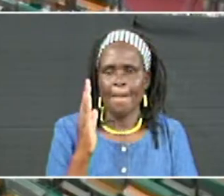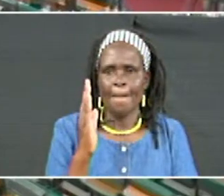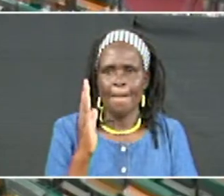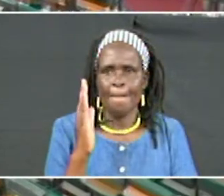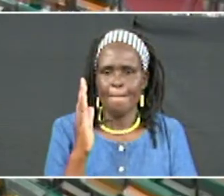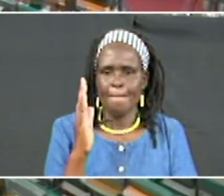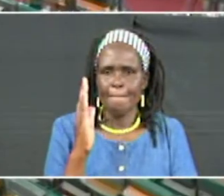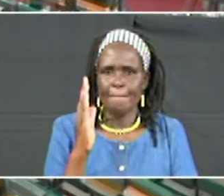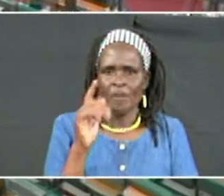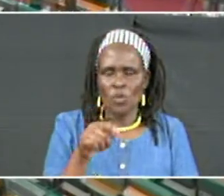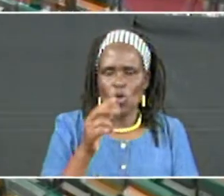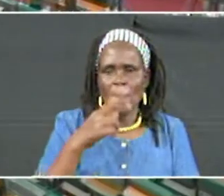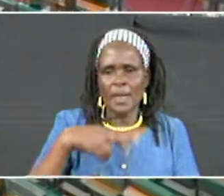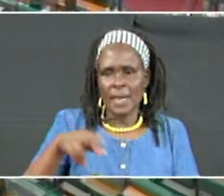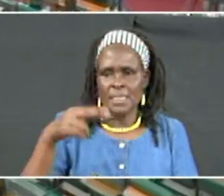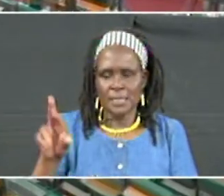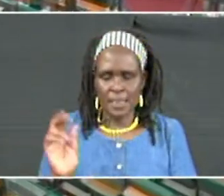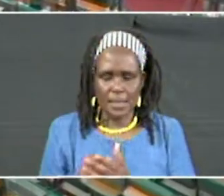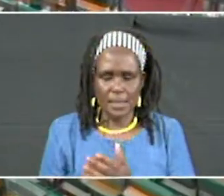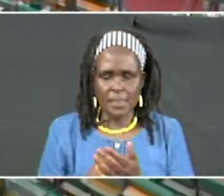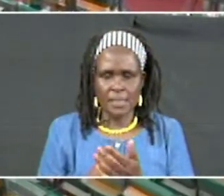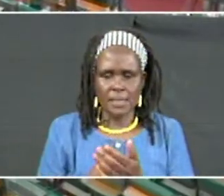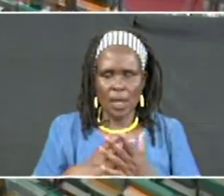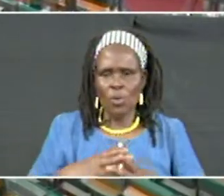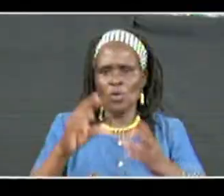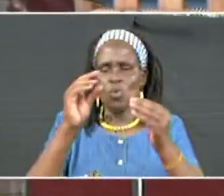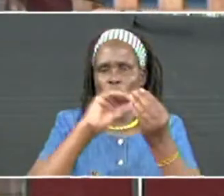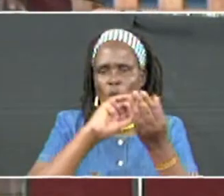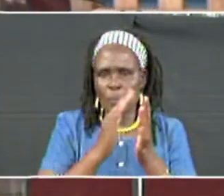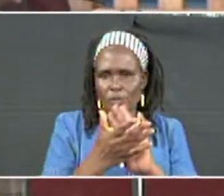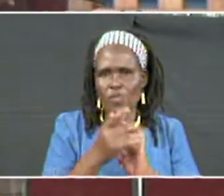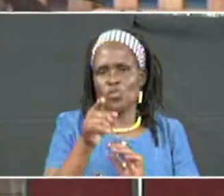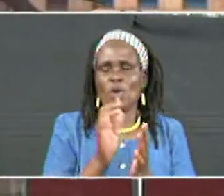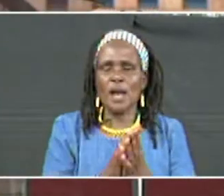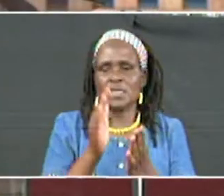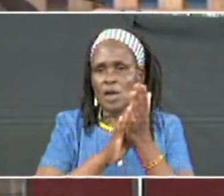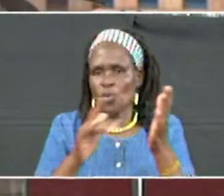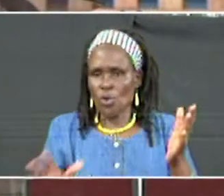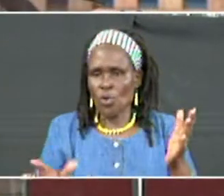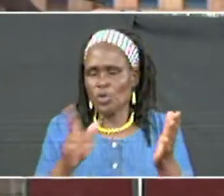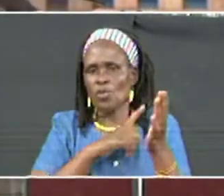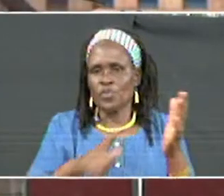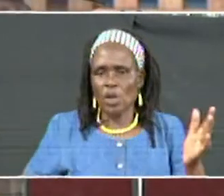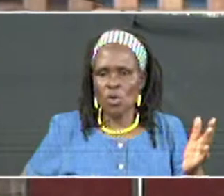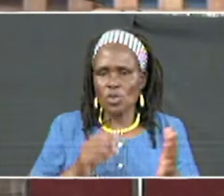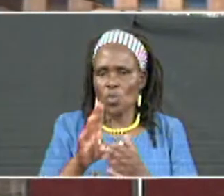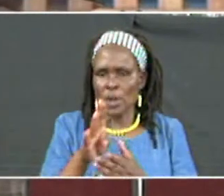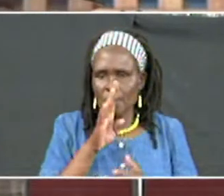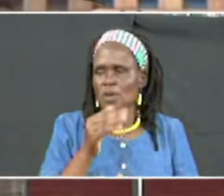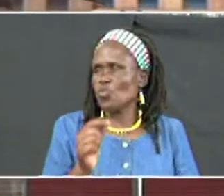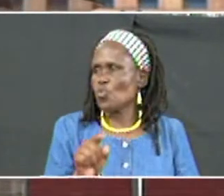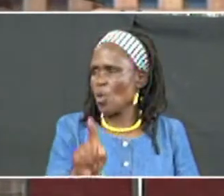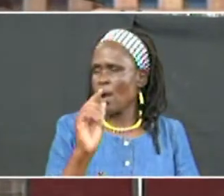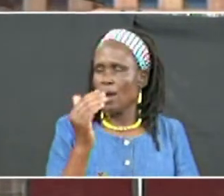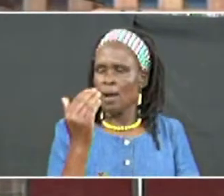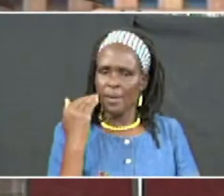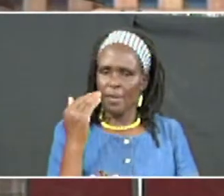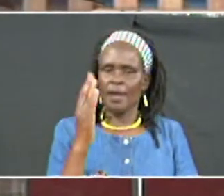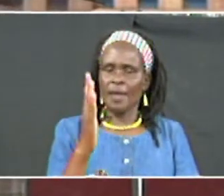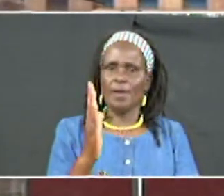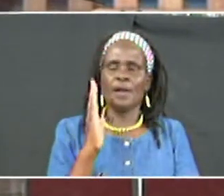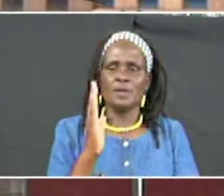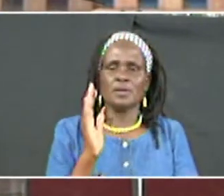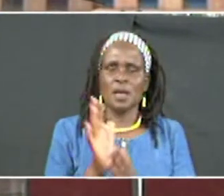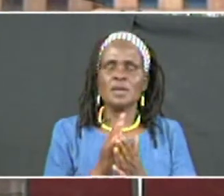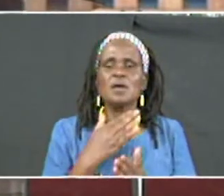Your righteousness will go before you, and the glory of the Lord will be your rear guard. And I wonder this morning